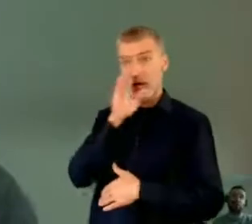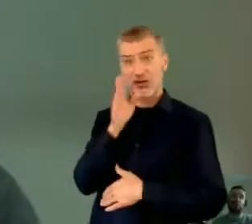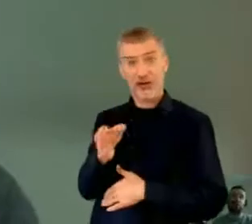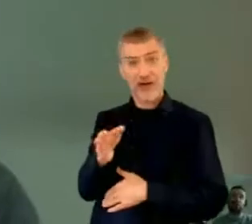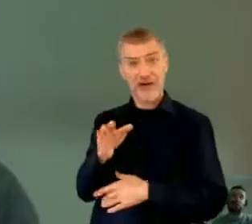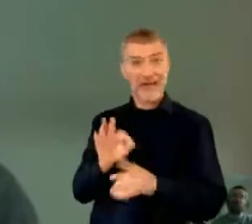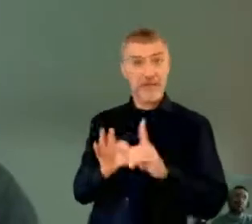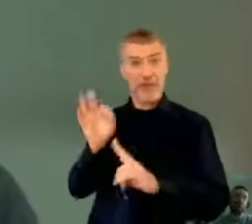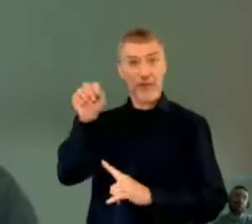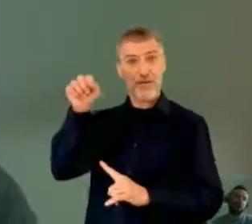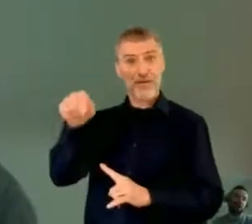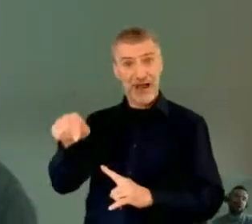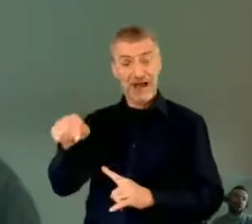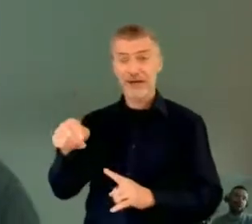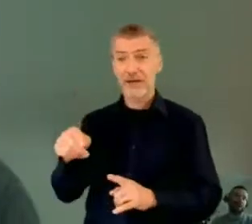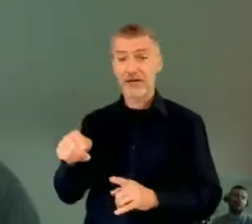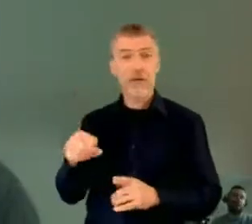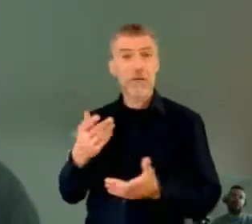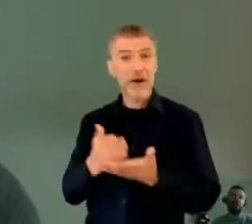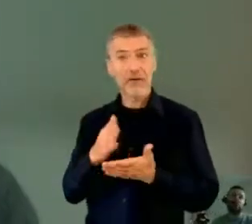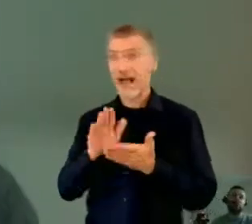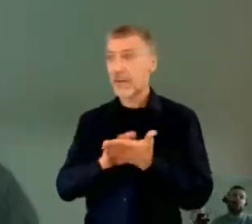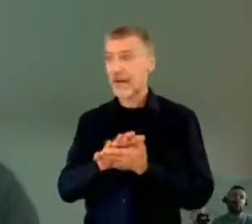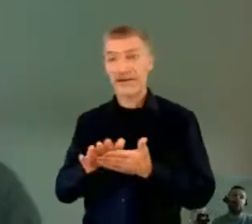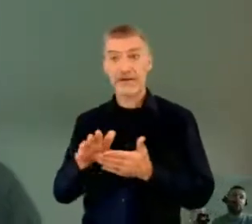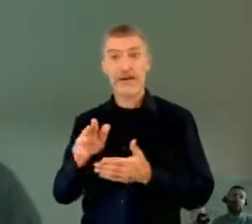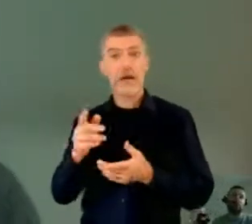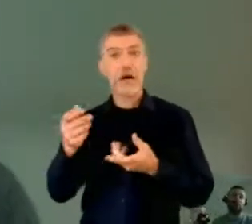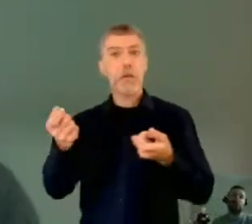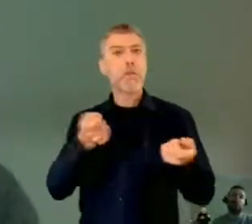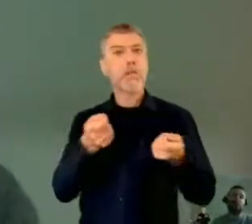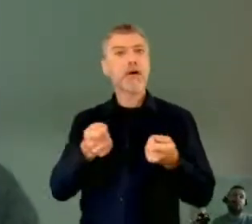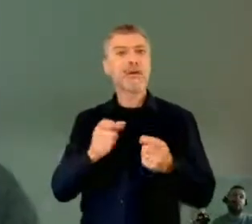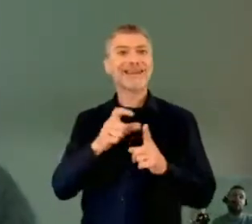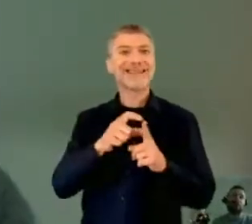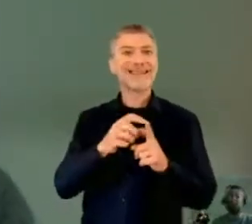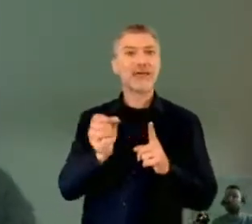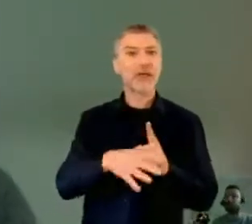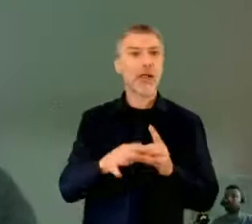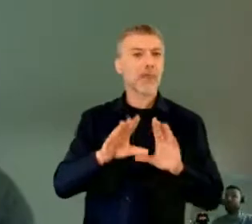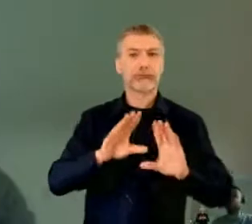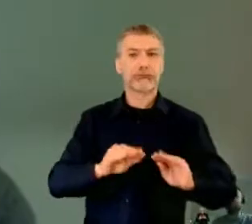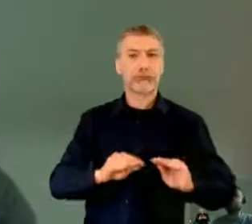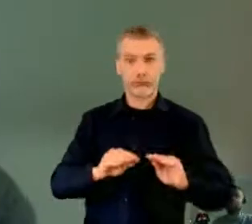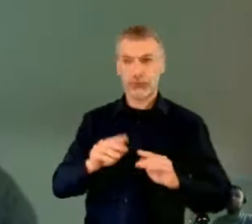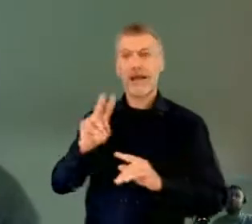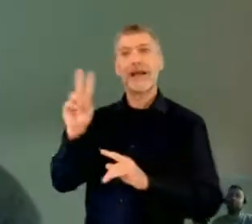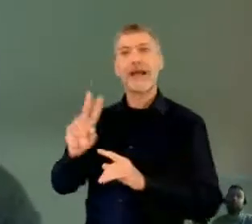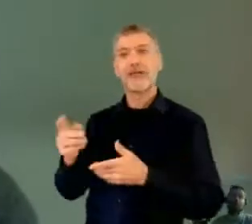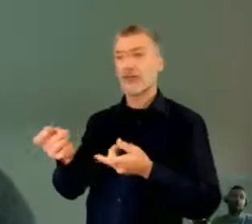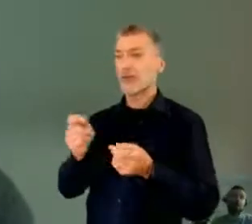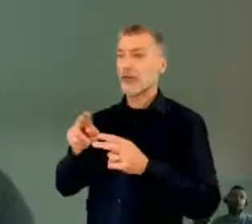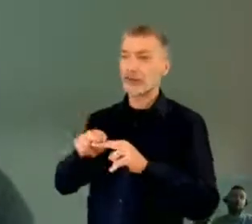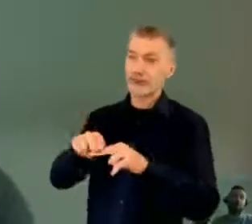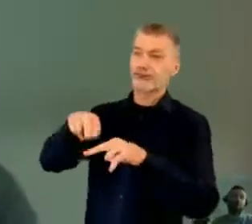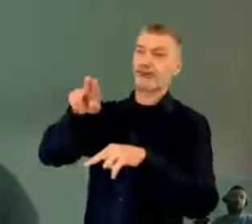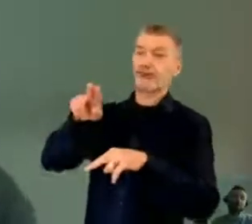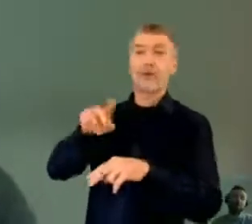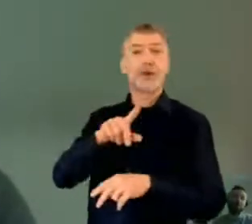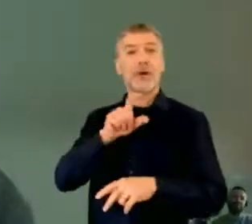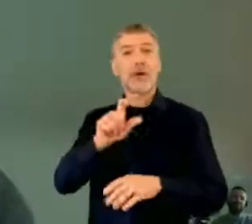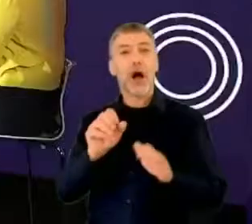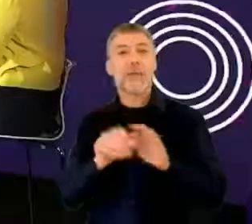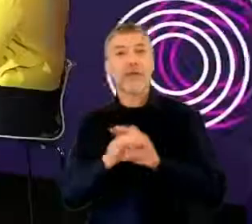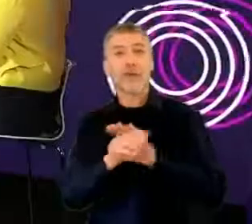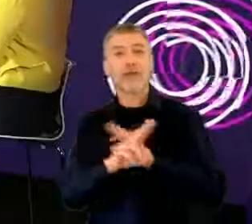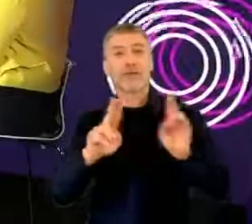uptake of more electrical appliances like electric buses in the UK and cut carbon emissions quite rapidly in that area.